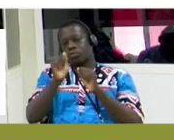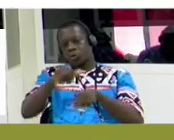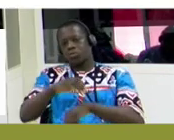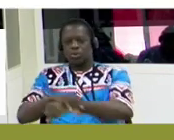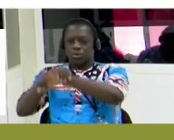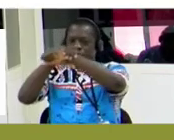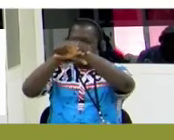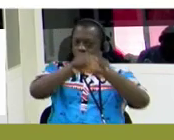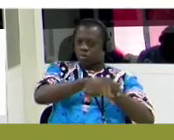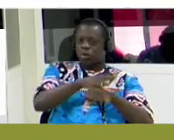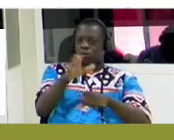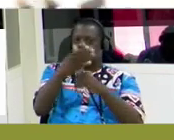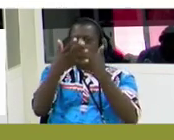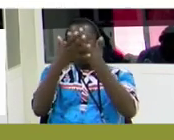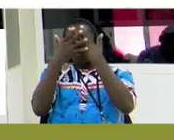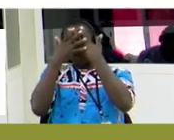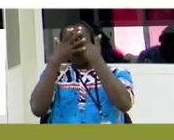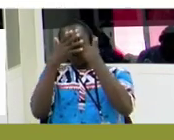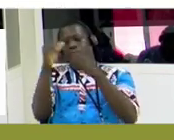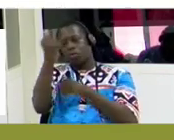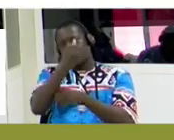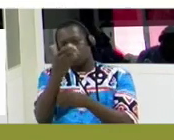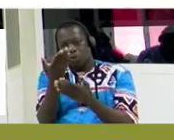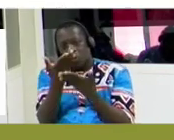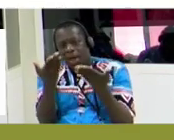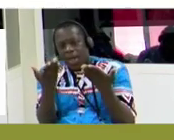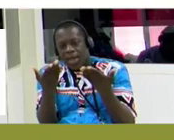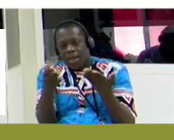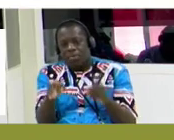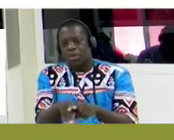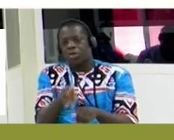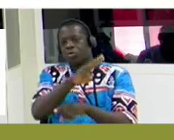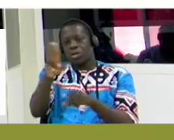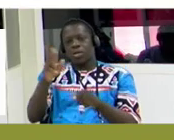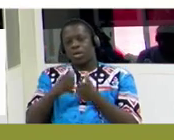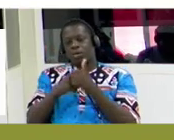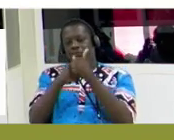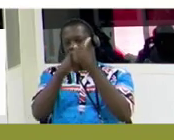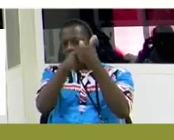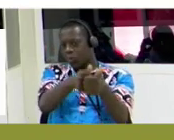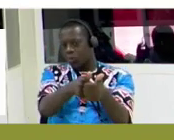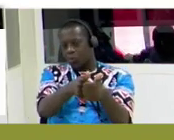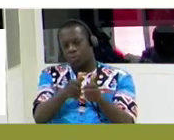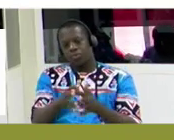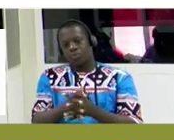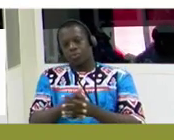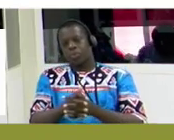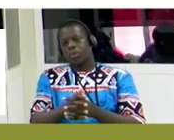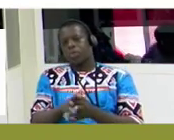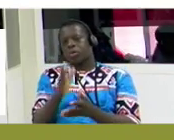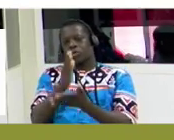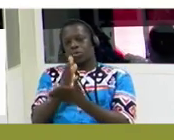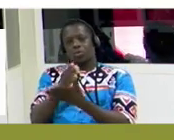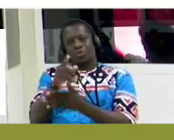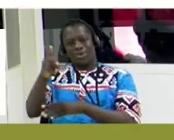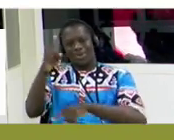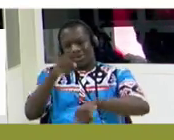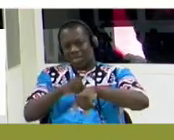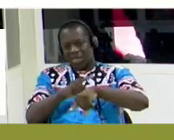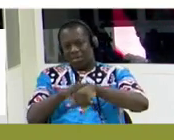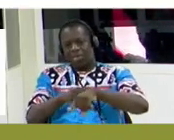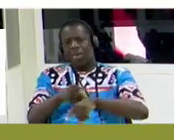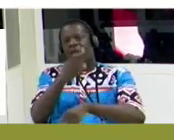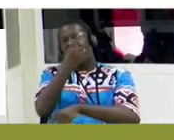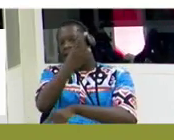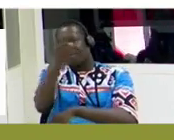two because of what? Disobeying. So definitely by that time, everybody was,